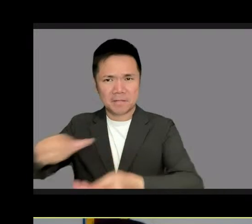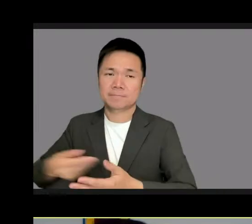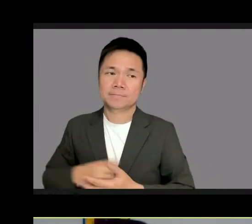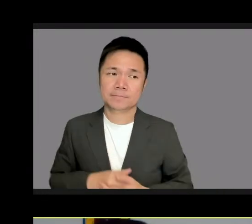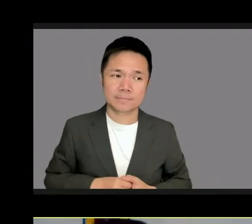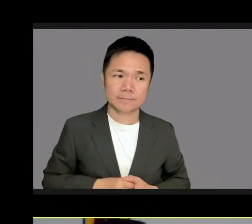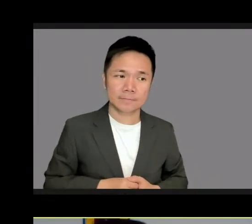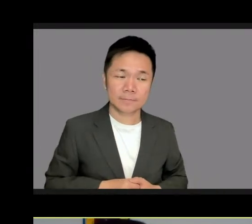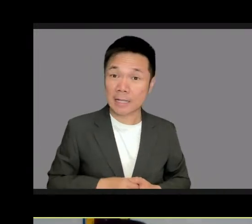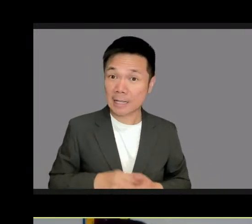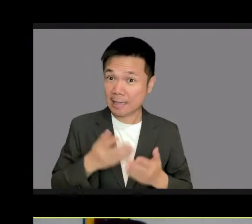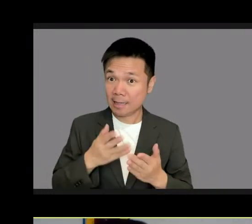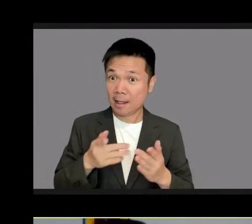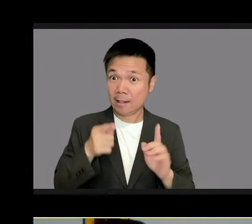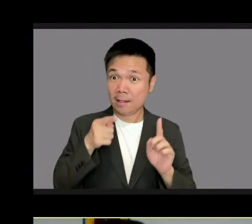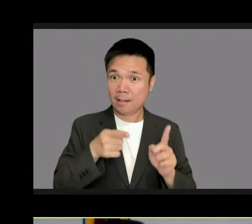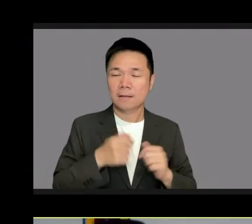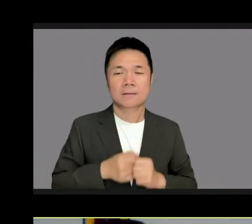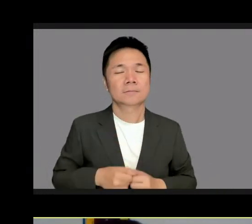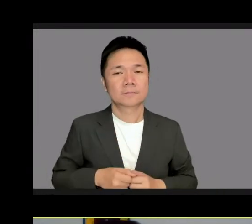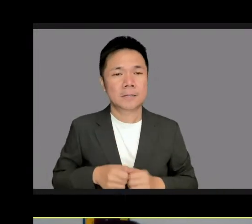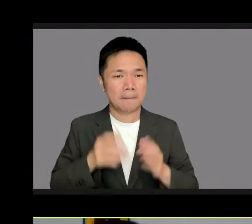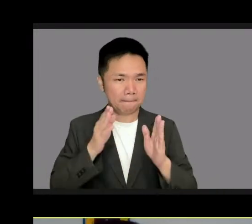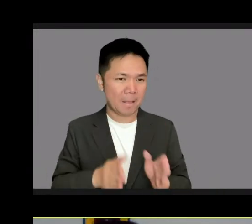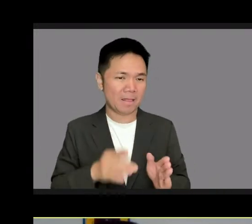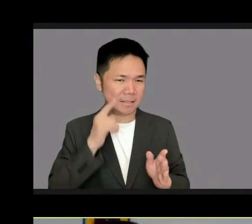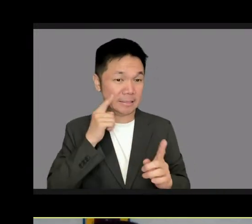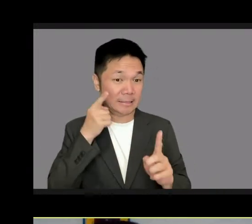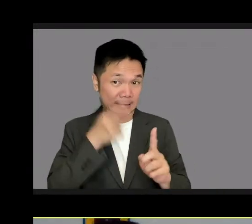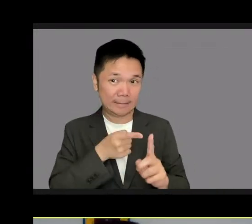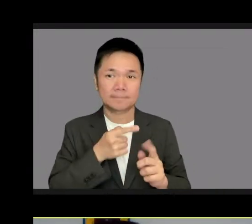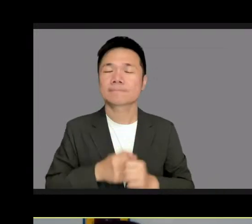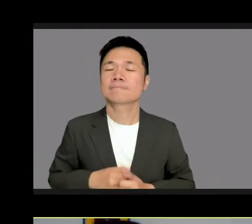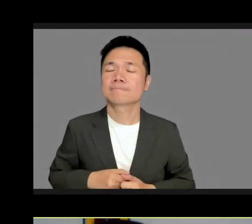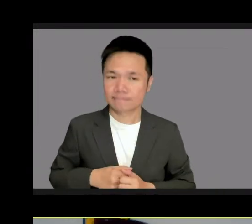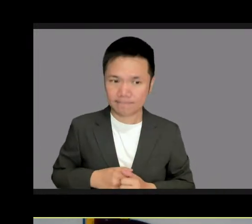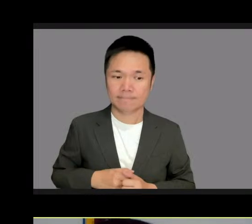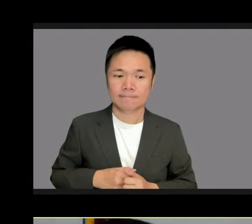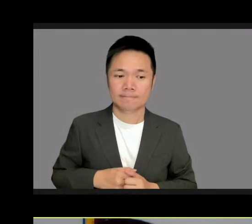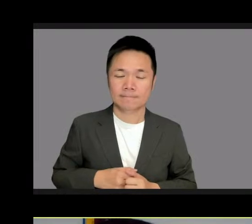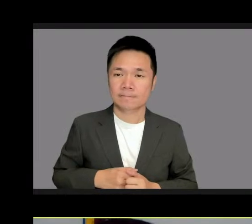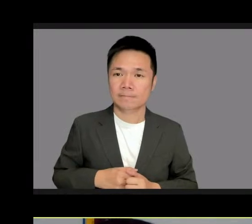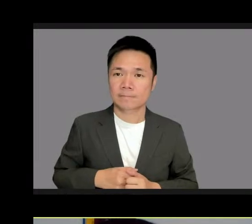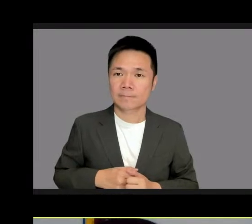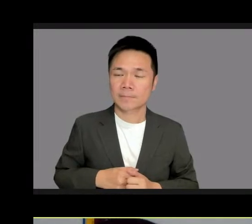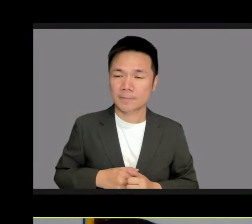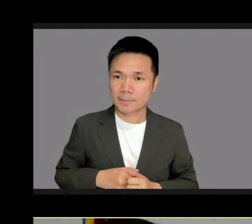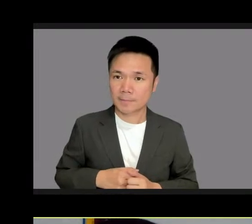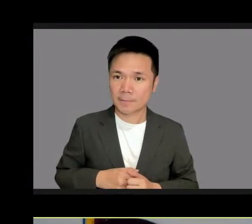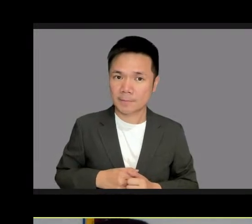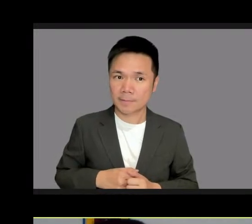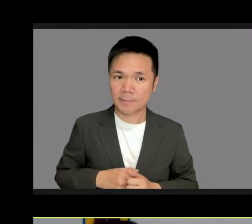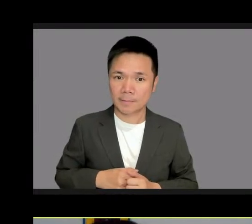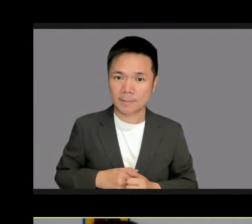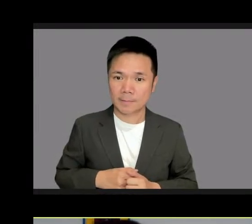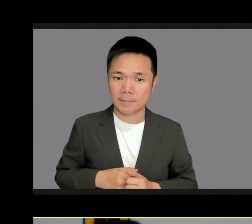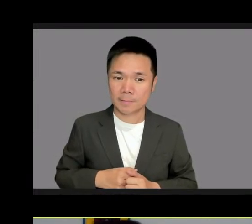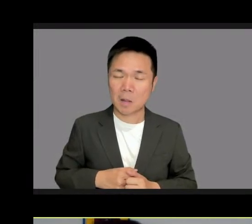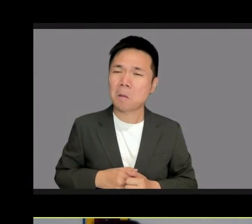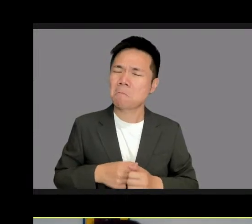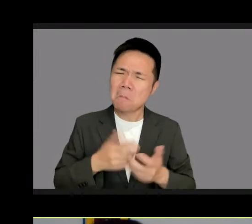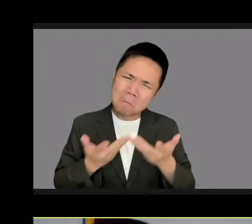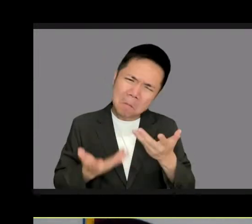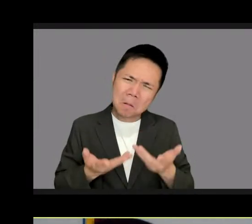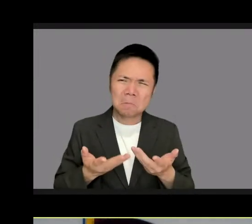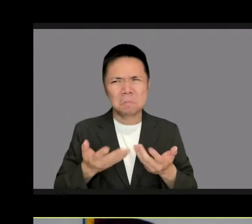that's something which has been kept as an optional thing, and means some people do it and